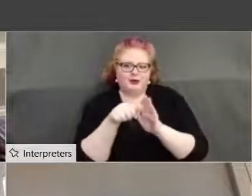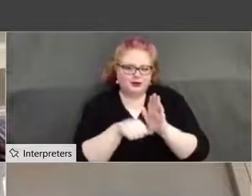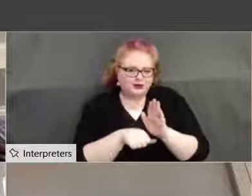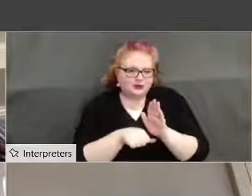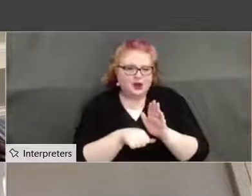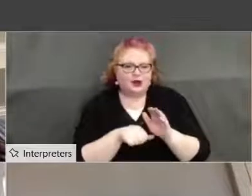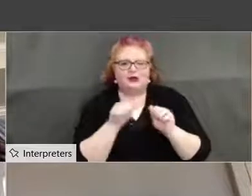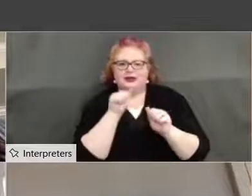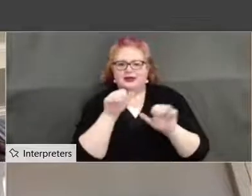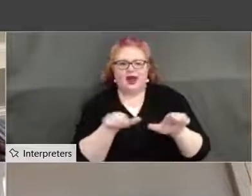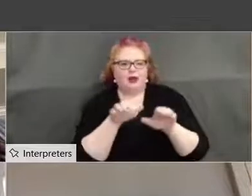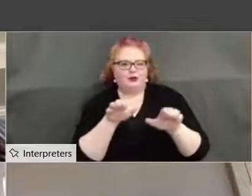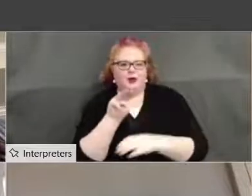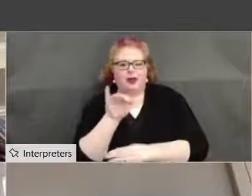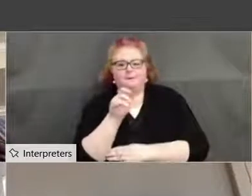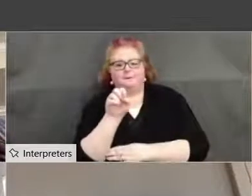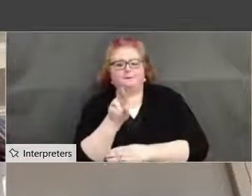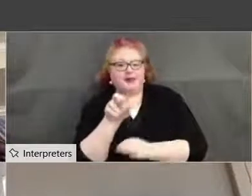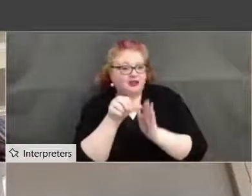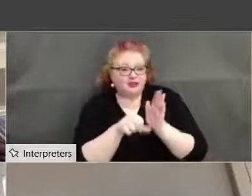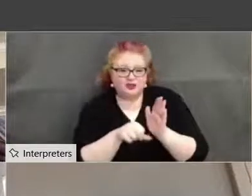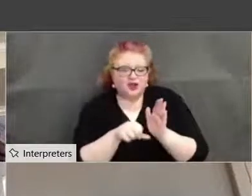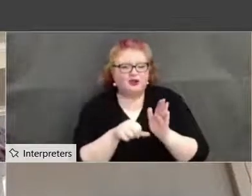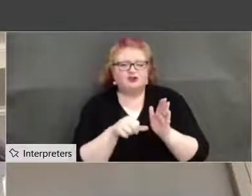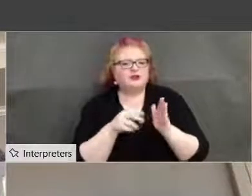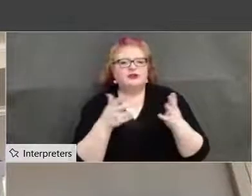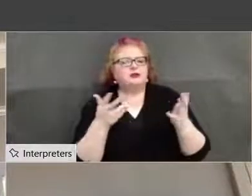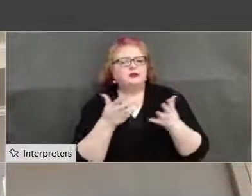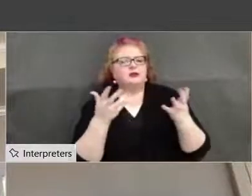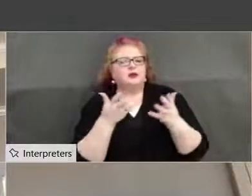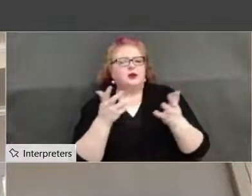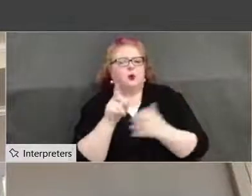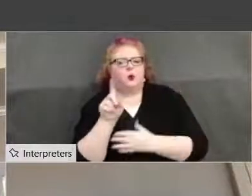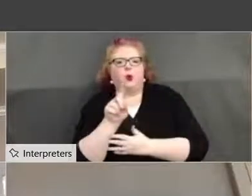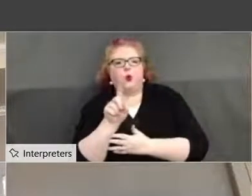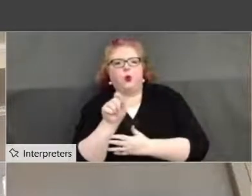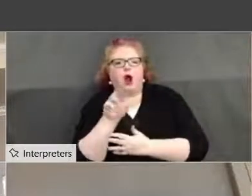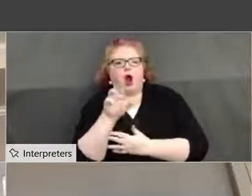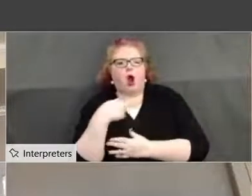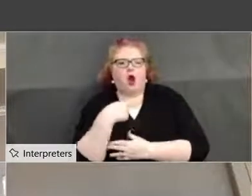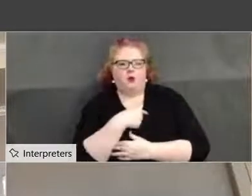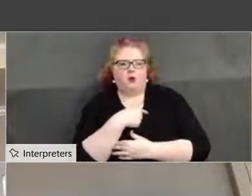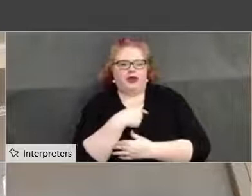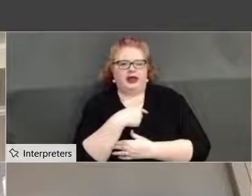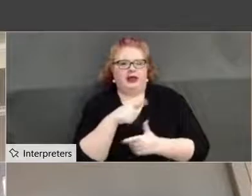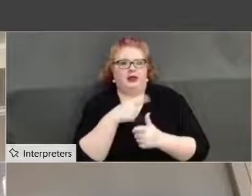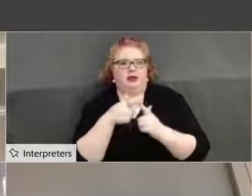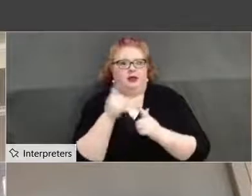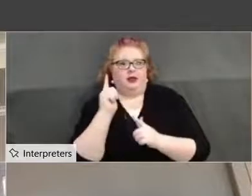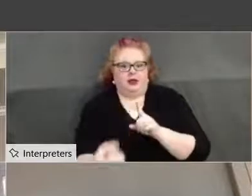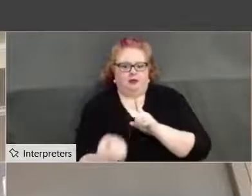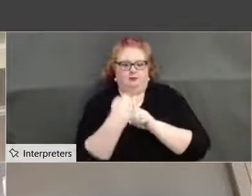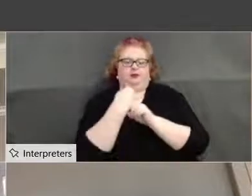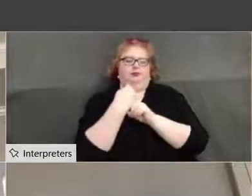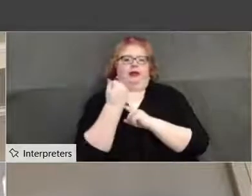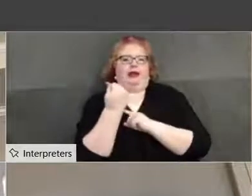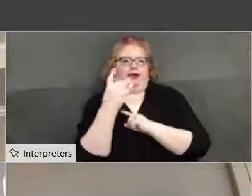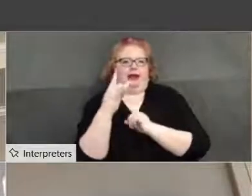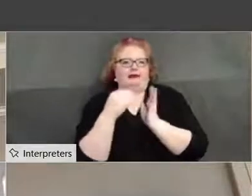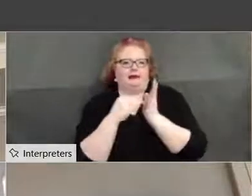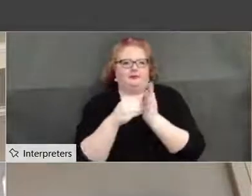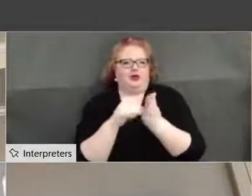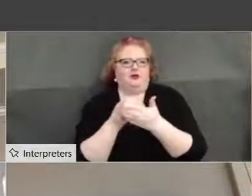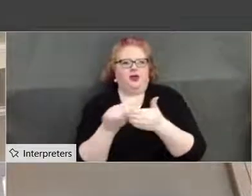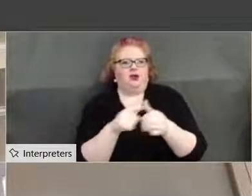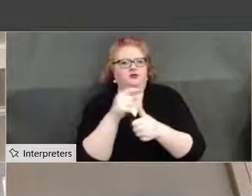major surgeries, and then we're hit with the 18 million our first year? How